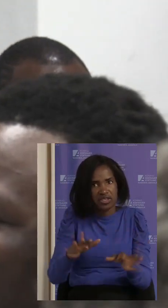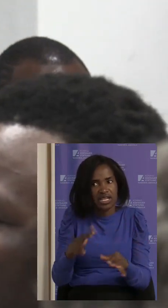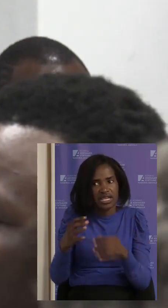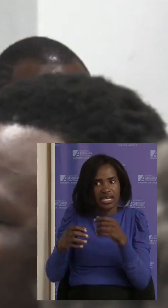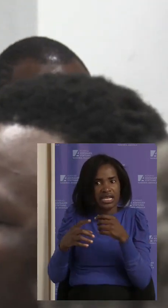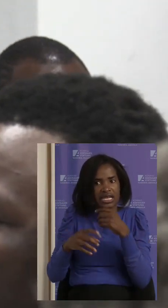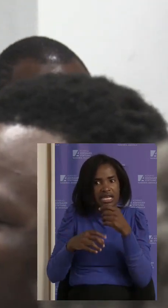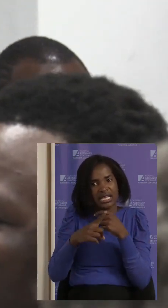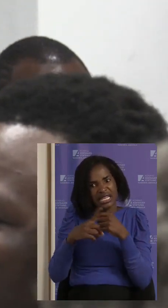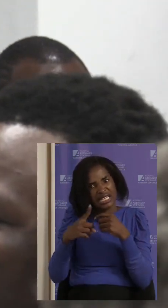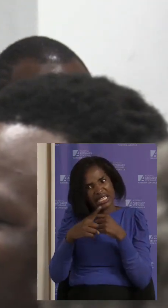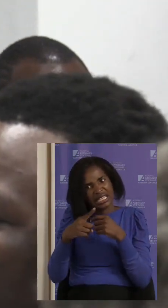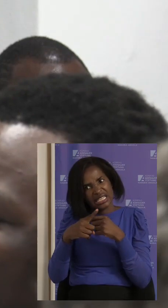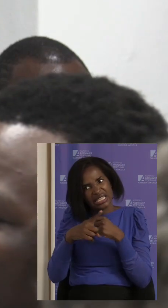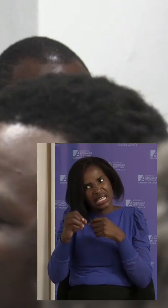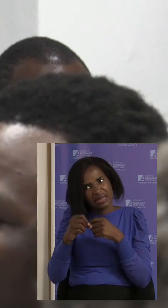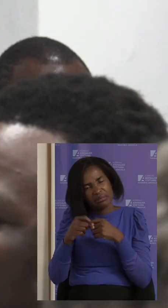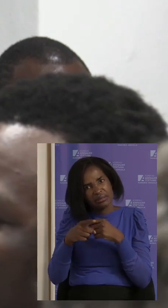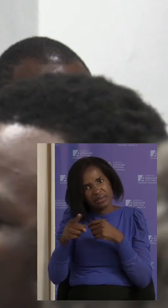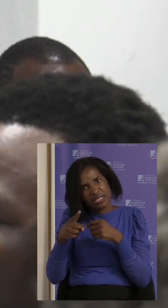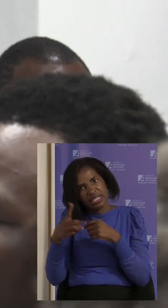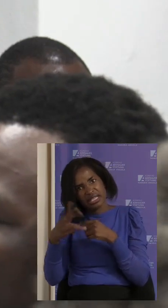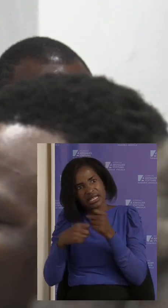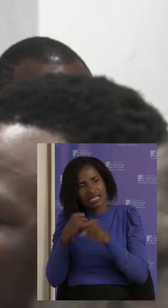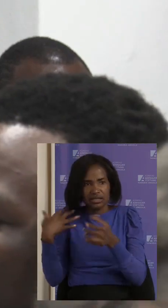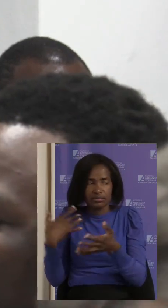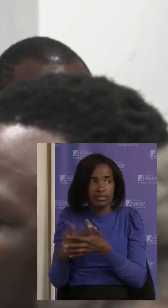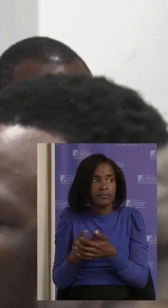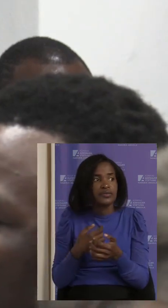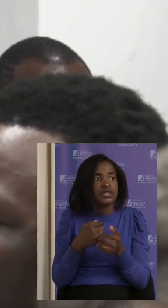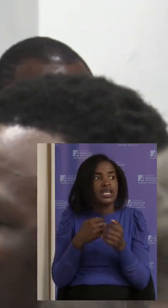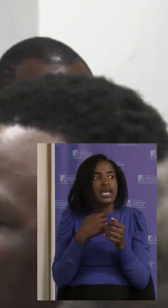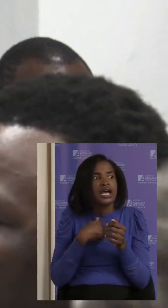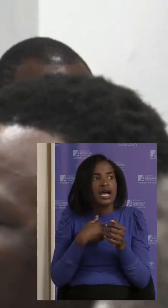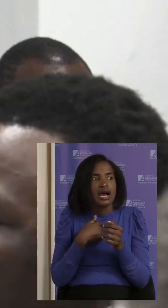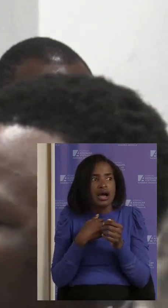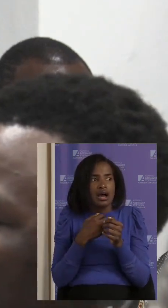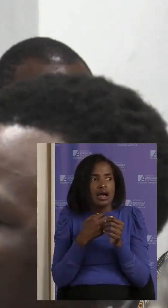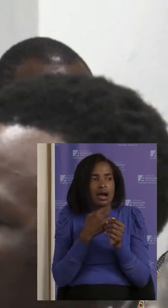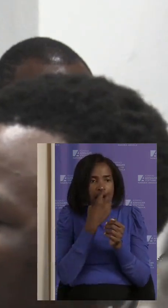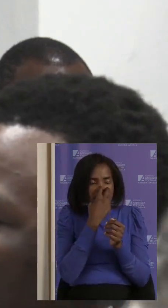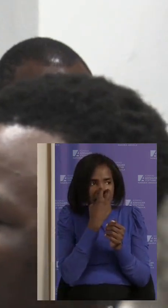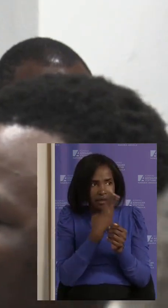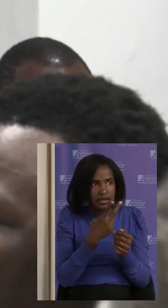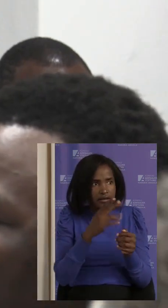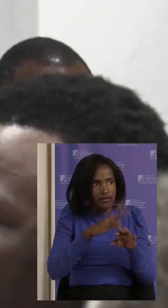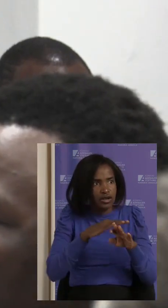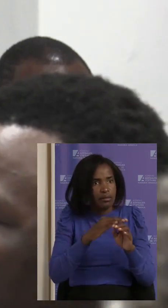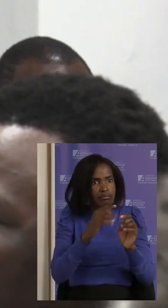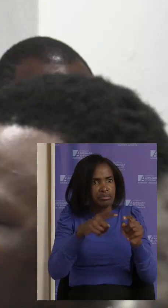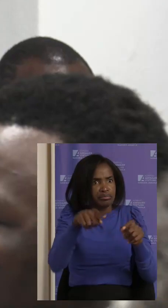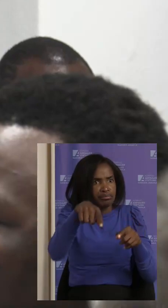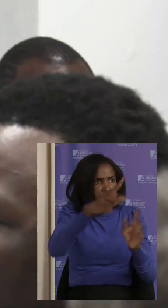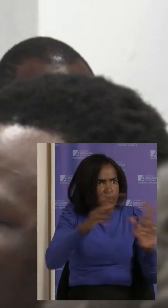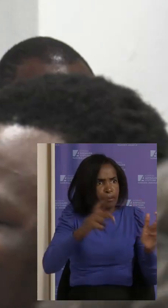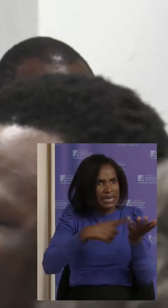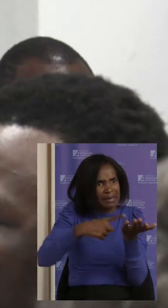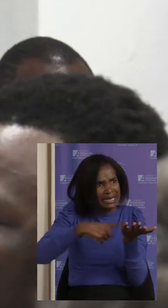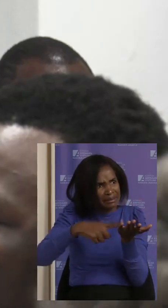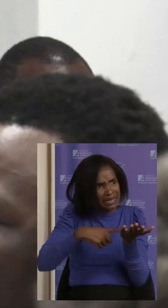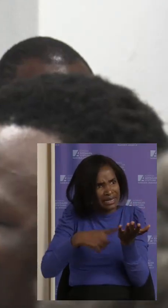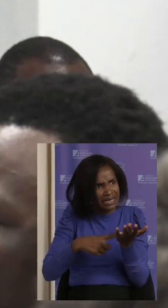last 10 to 15 years. So it's been very interesting to look at, I find within the context of public debates, and the notion